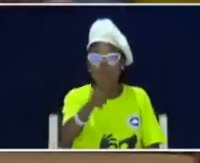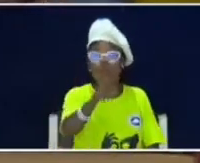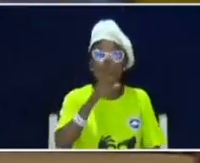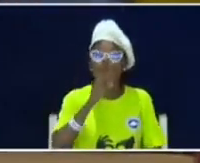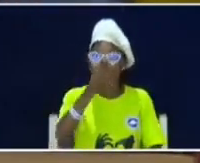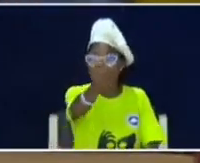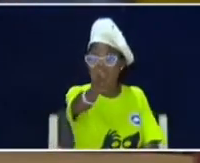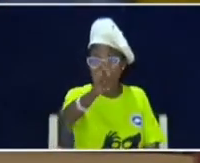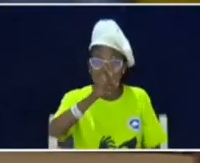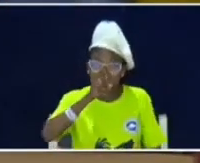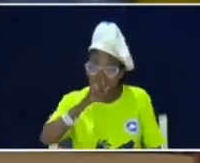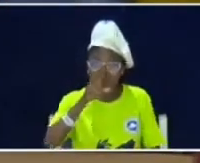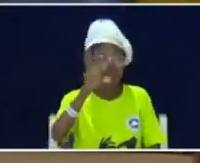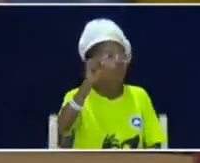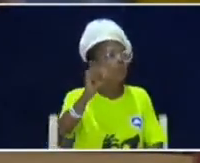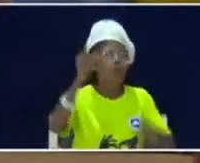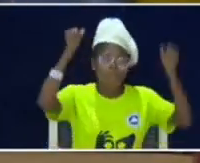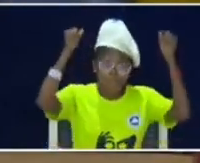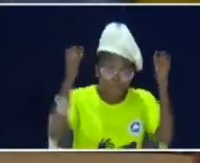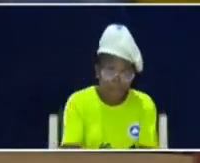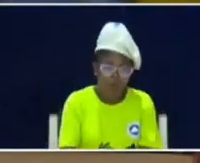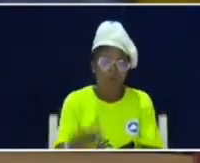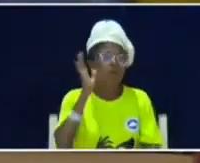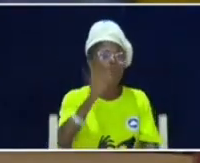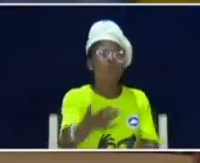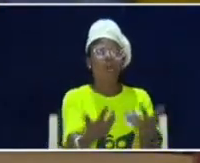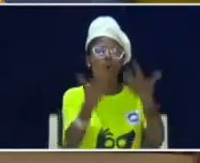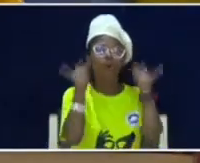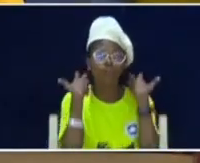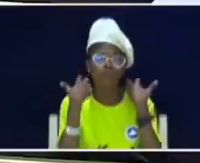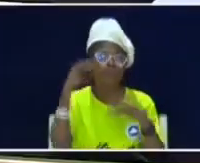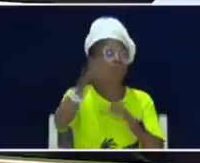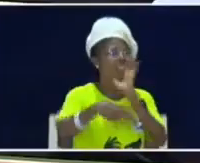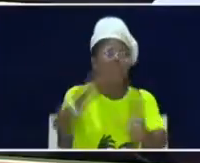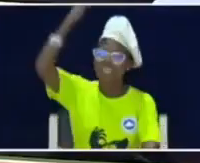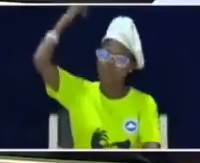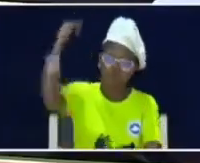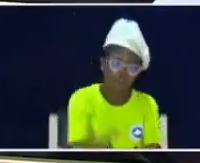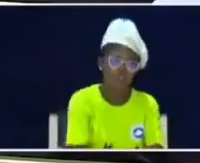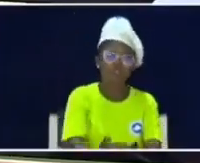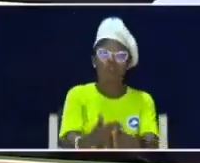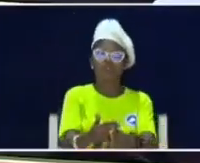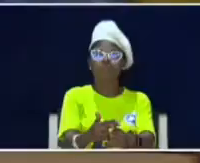of hell will be able to surmount you in the name of Jesus.